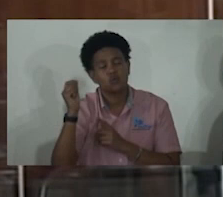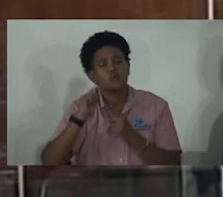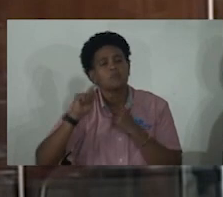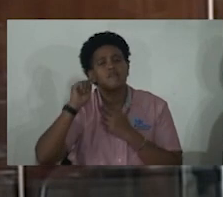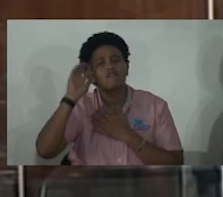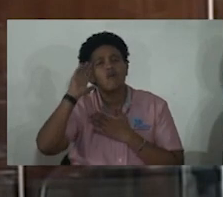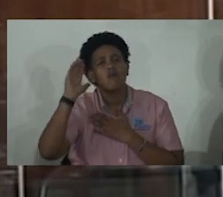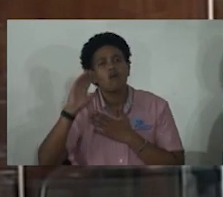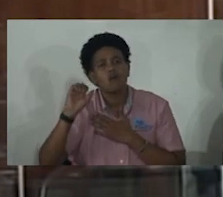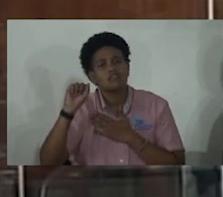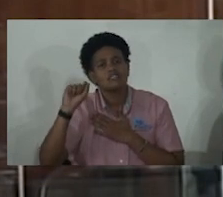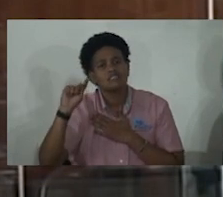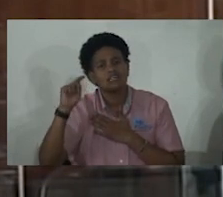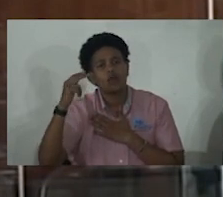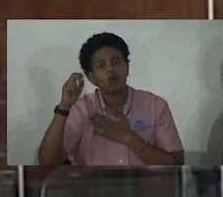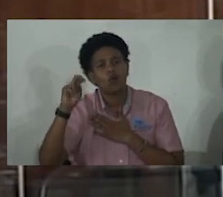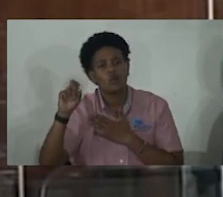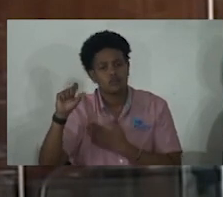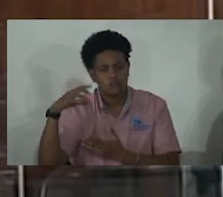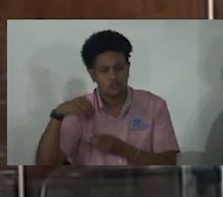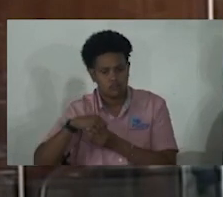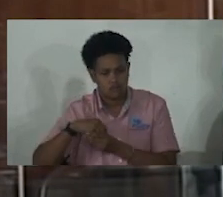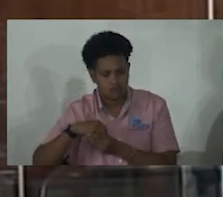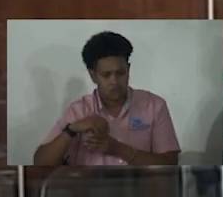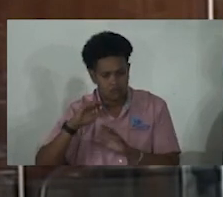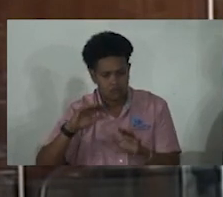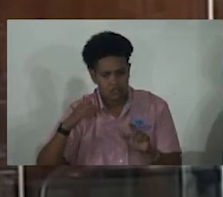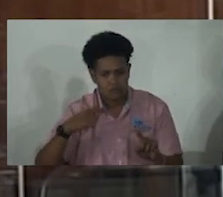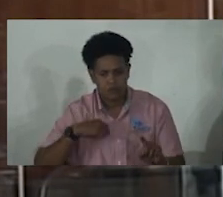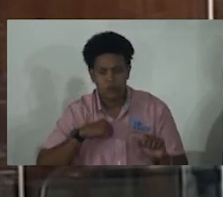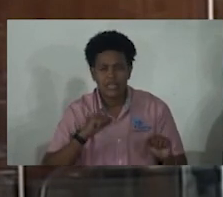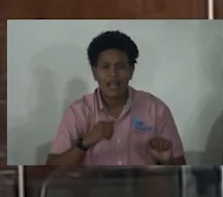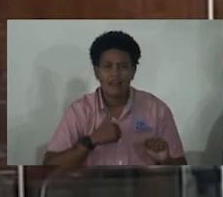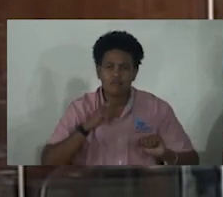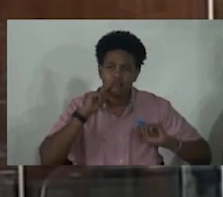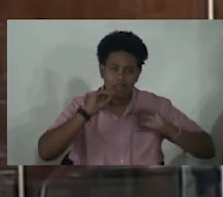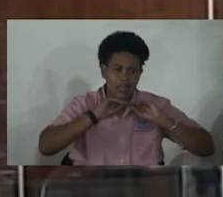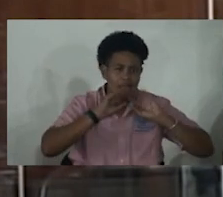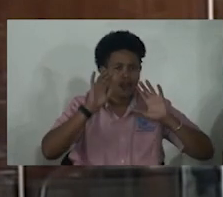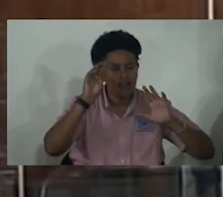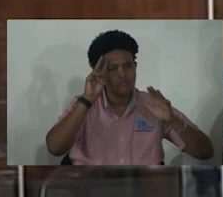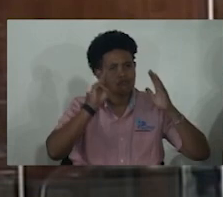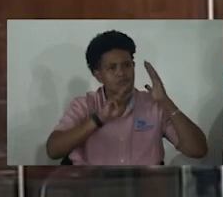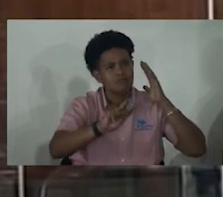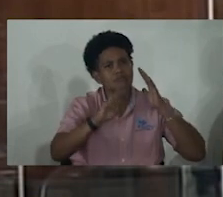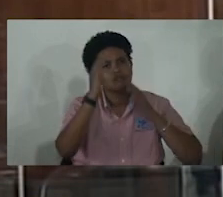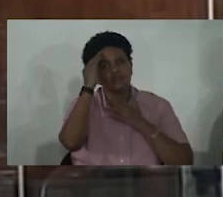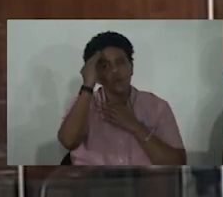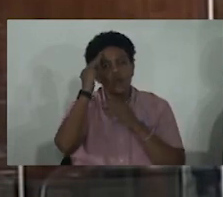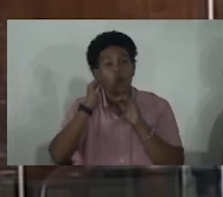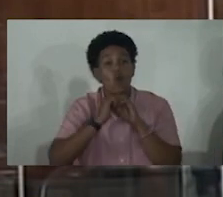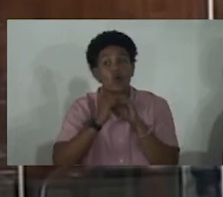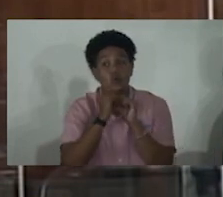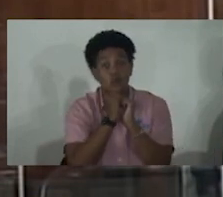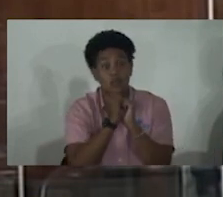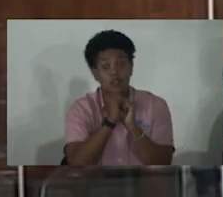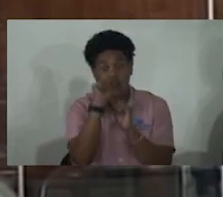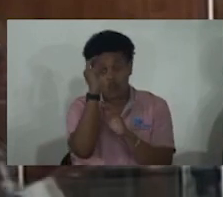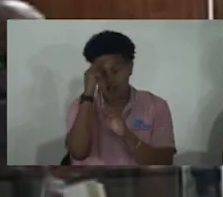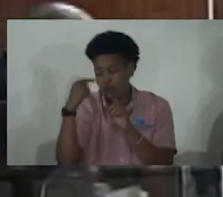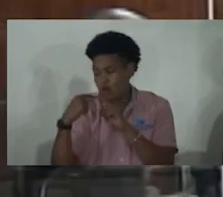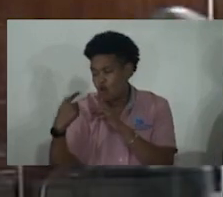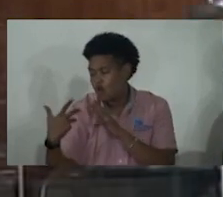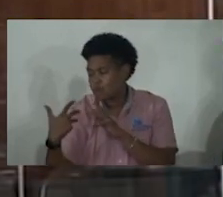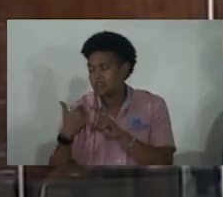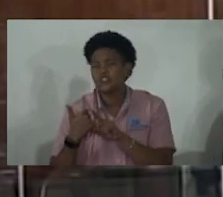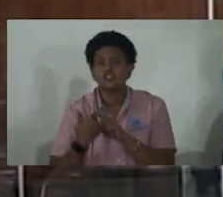all stakeholders to participate. So we can have a clear roadmap that how together government,